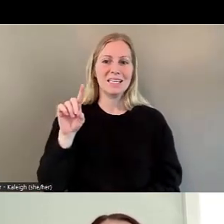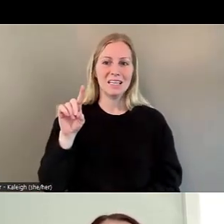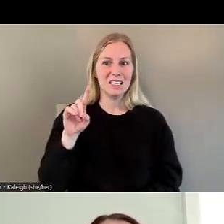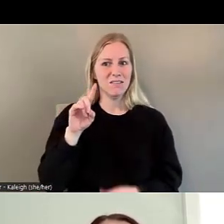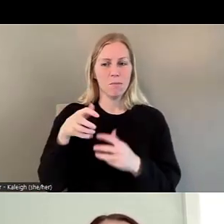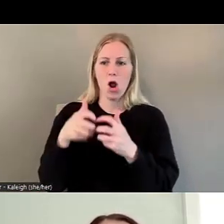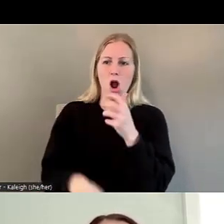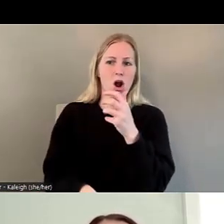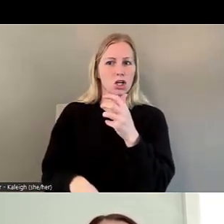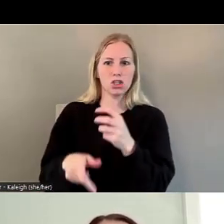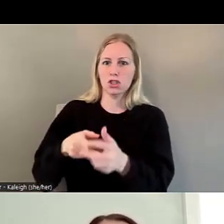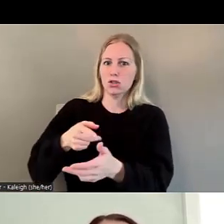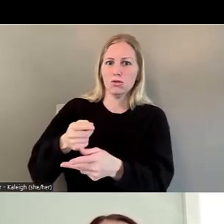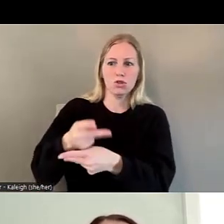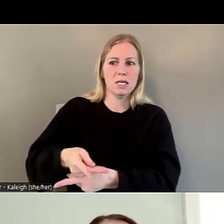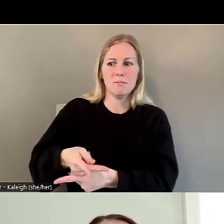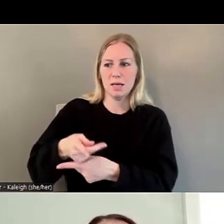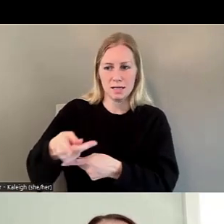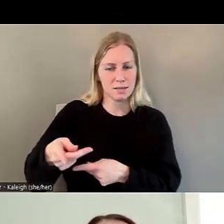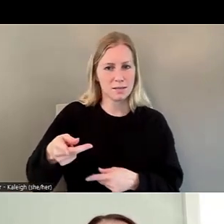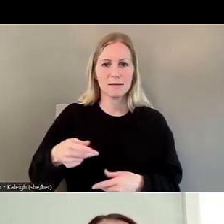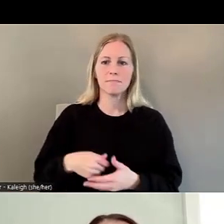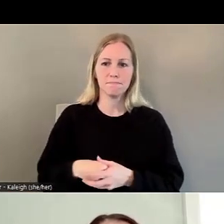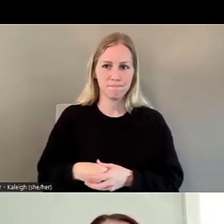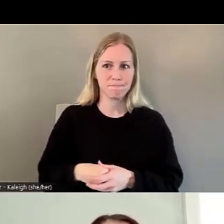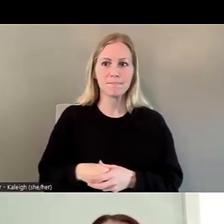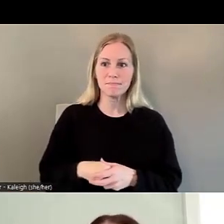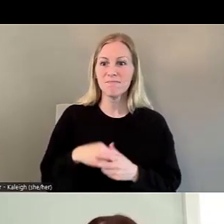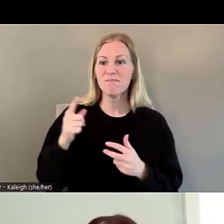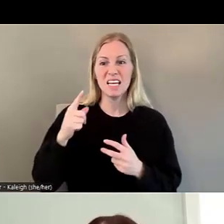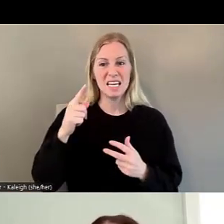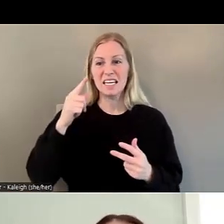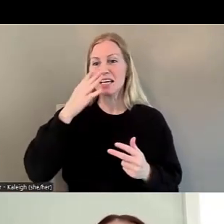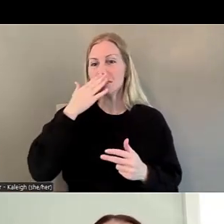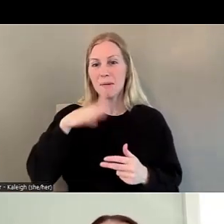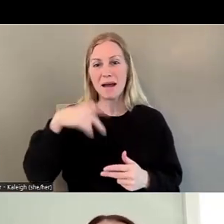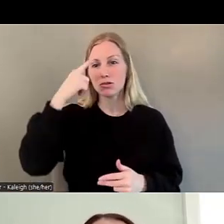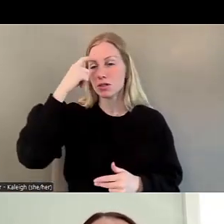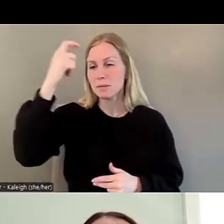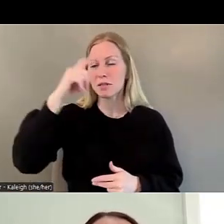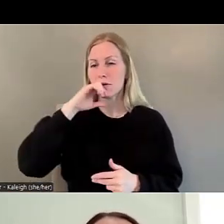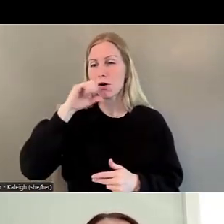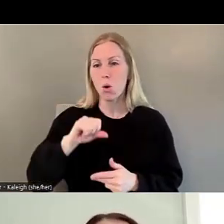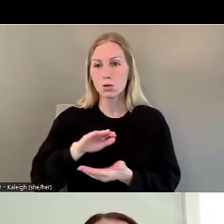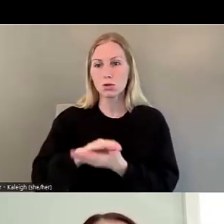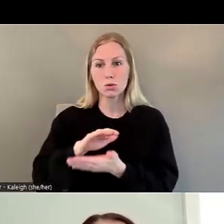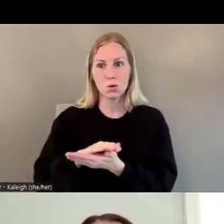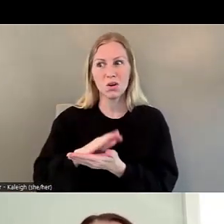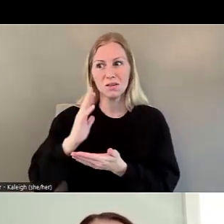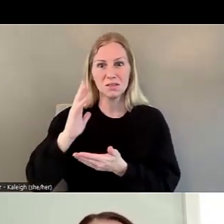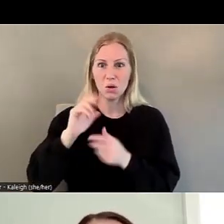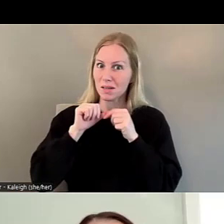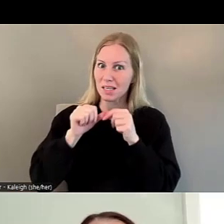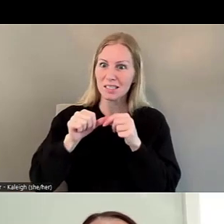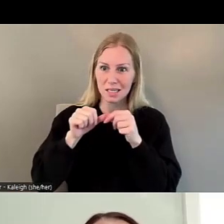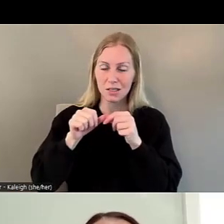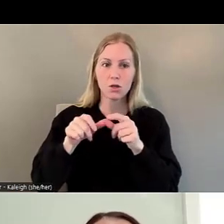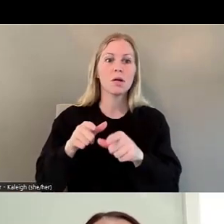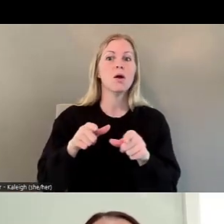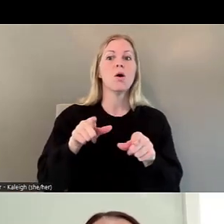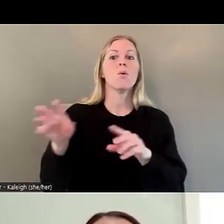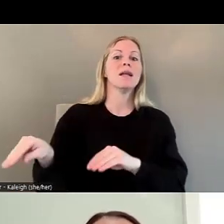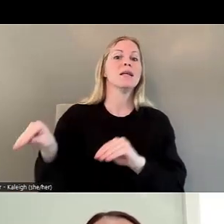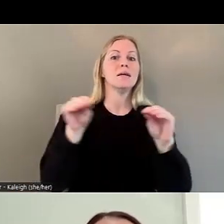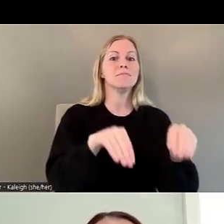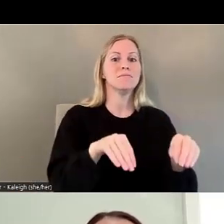restraint and seclusion in the school setting. Nightmares of his old school continued, and when Cole started a new school, I began to understand just